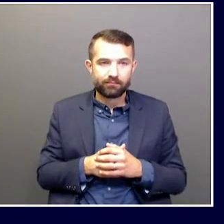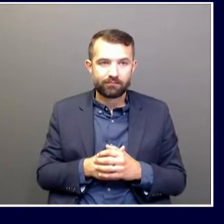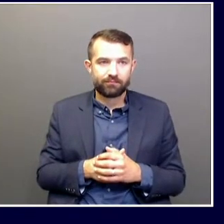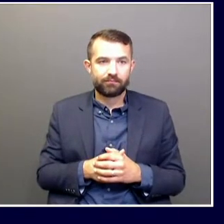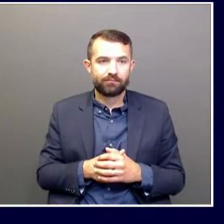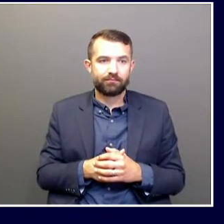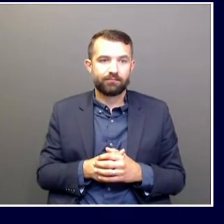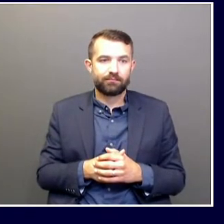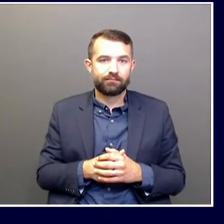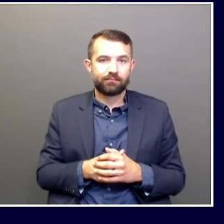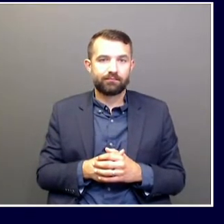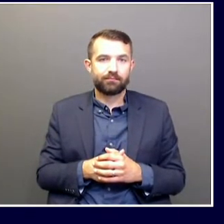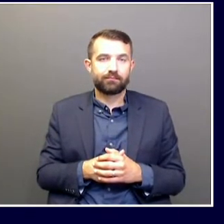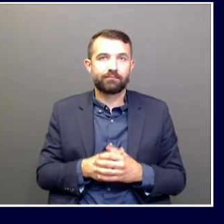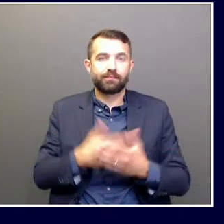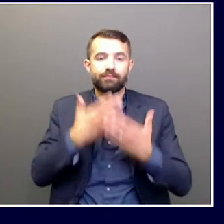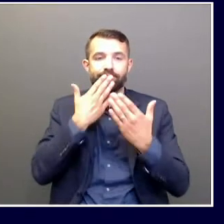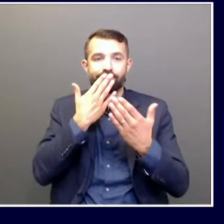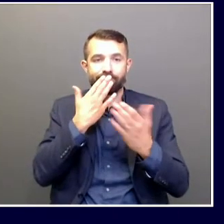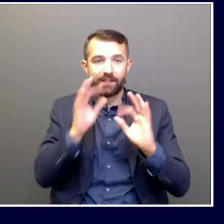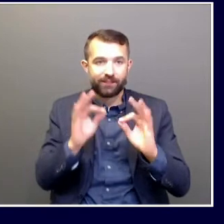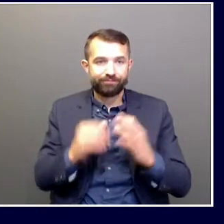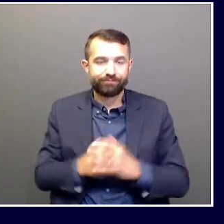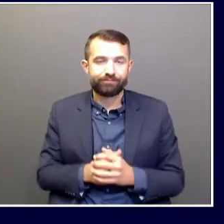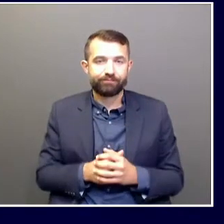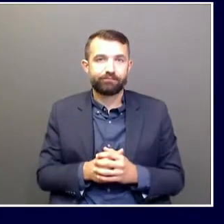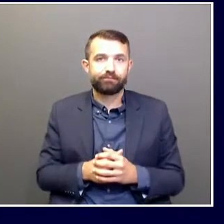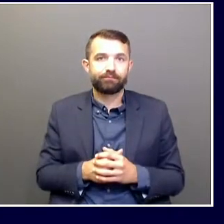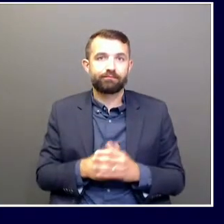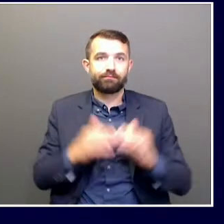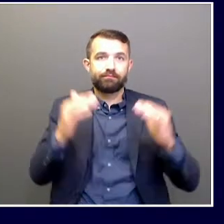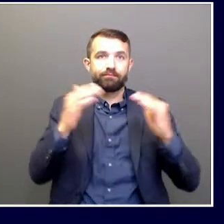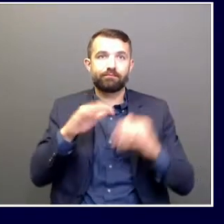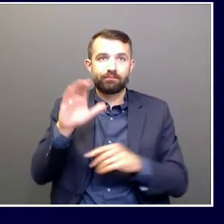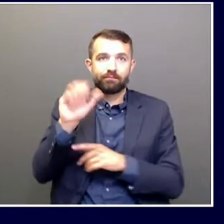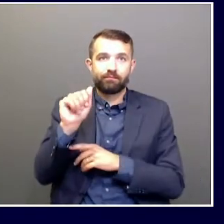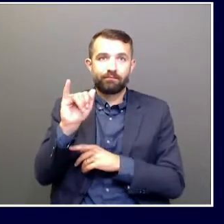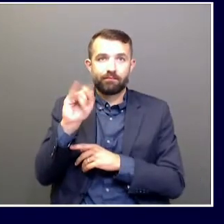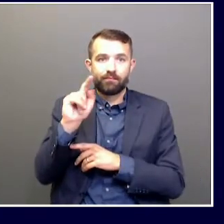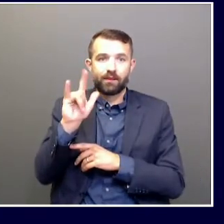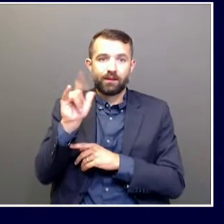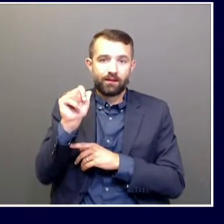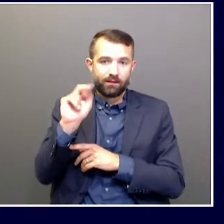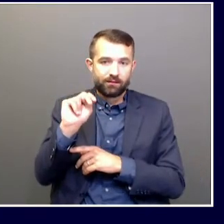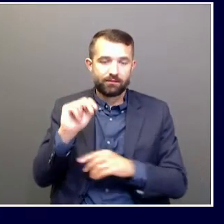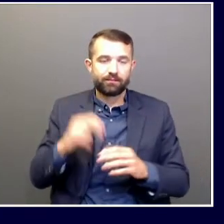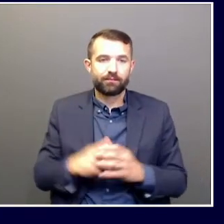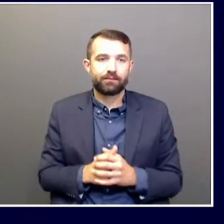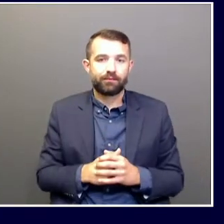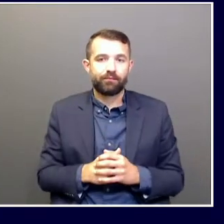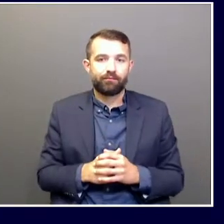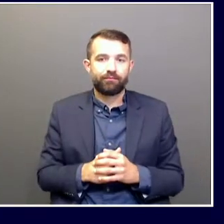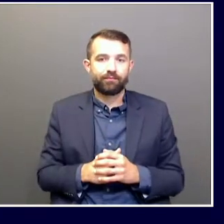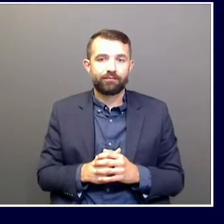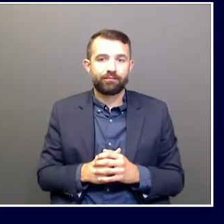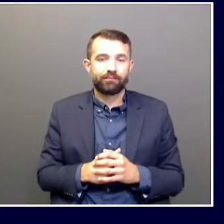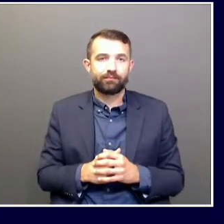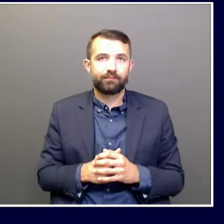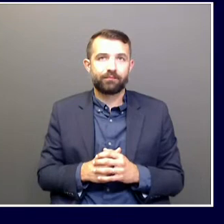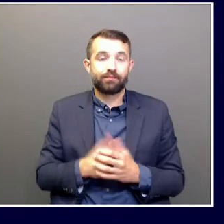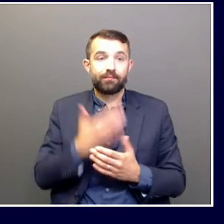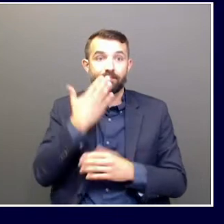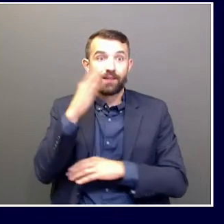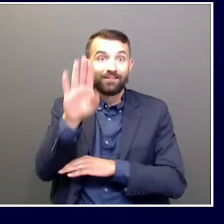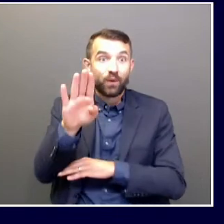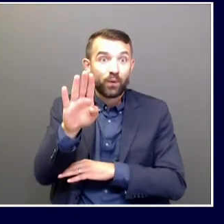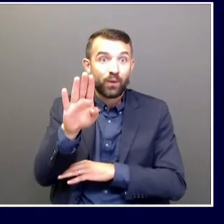Thanks, Brad. Let me go over to Caitlin at the BDN next. Hey, good afternoon, everybody.